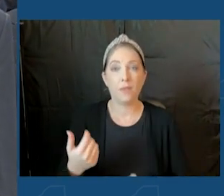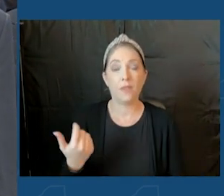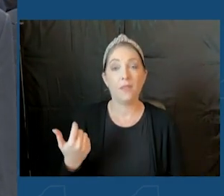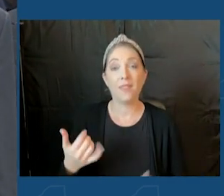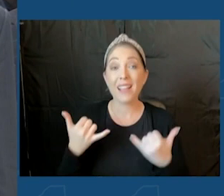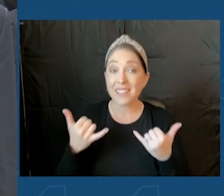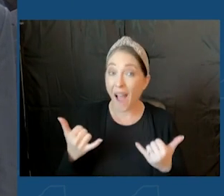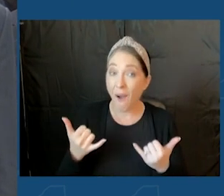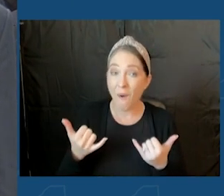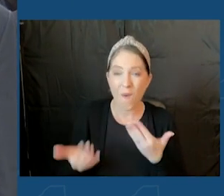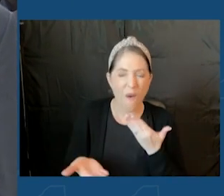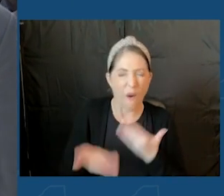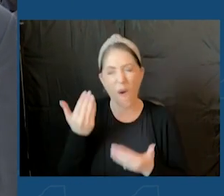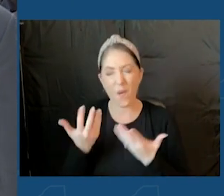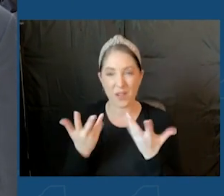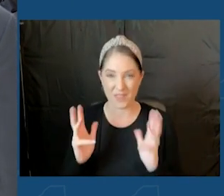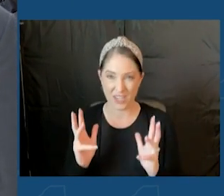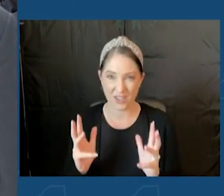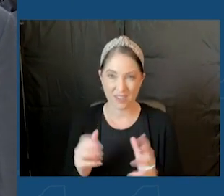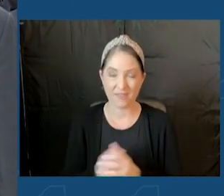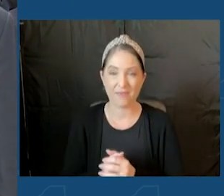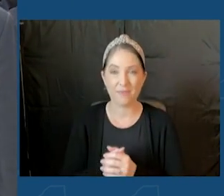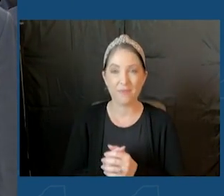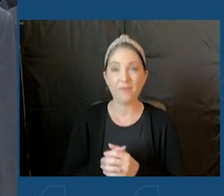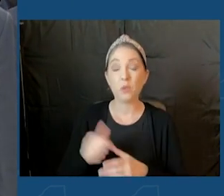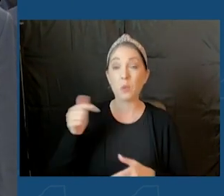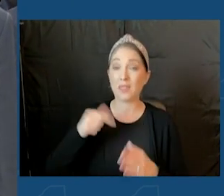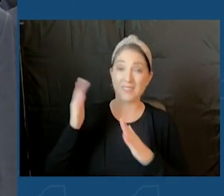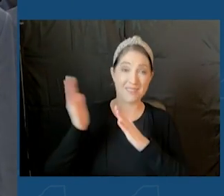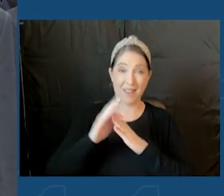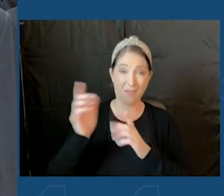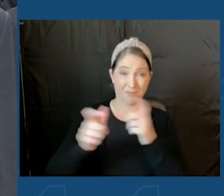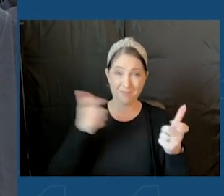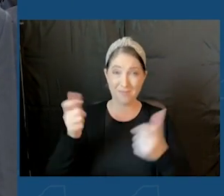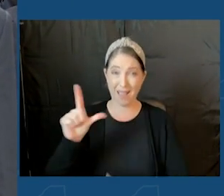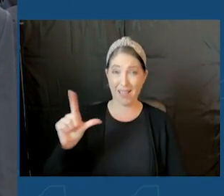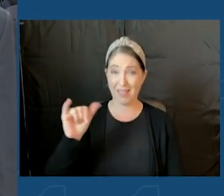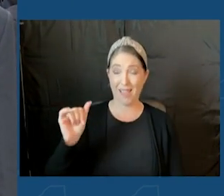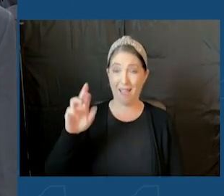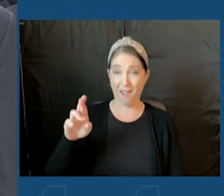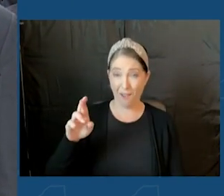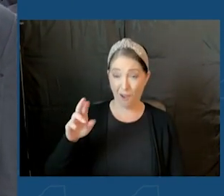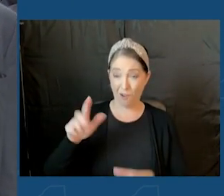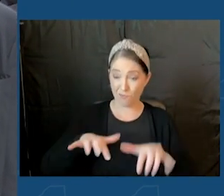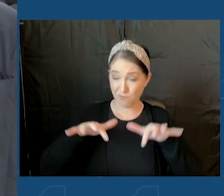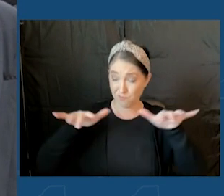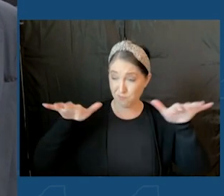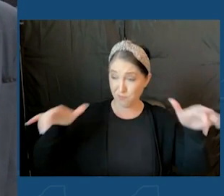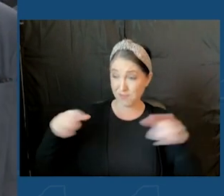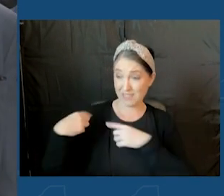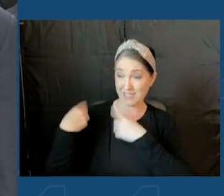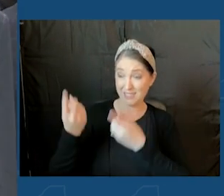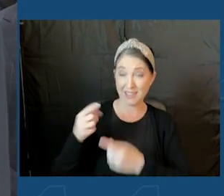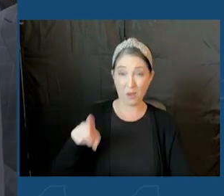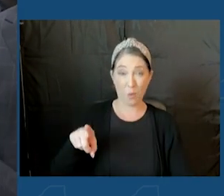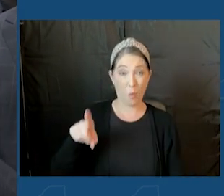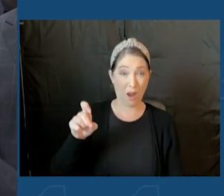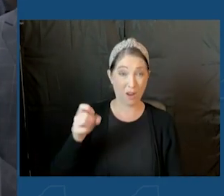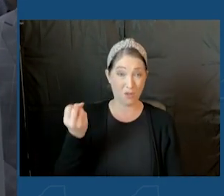done. So this is the largest LIRR expansion in 112 years since the original Penn Station, East River Tunnels